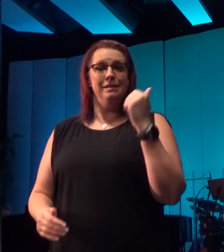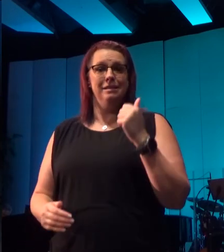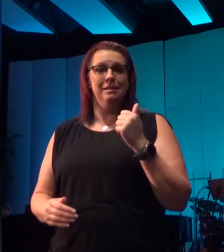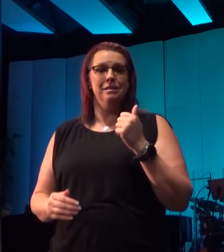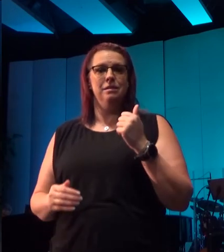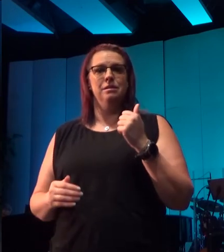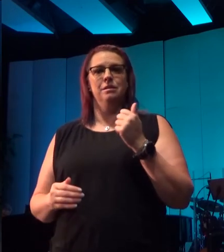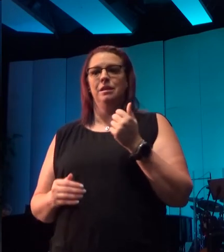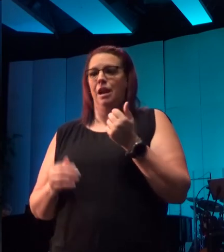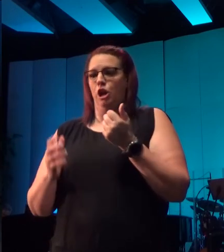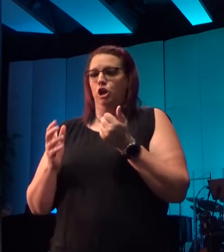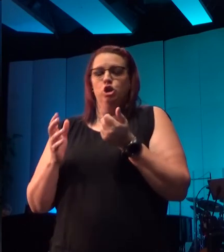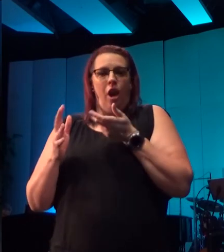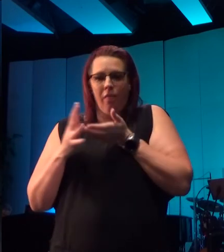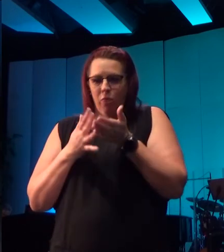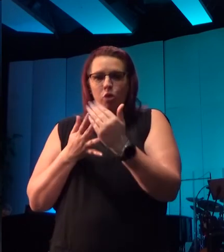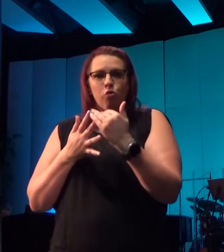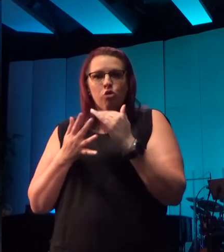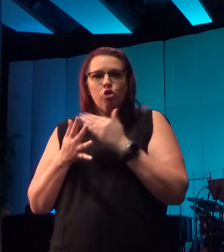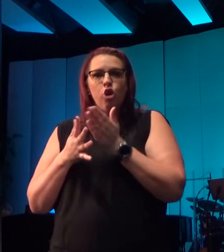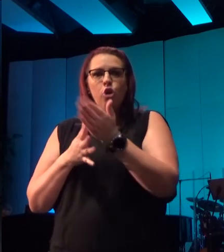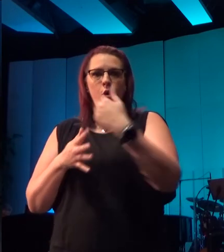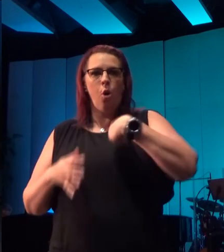to shine through and as us.